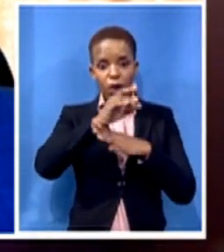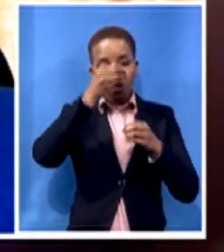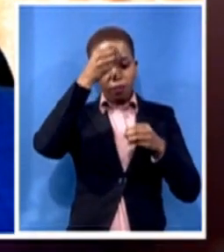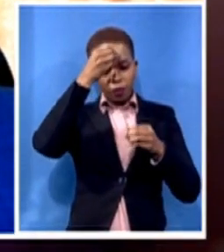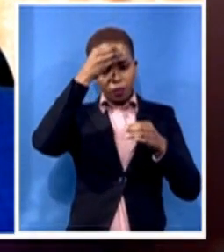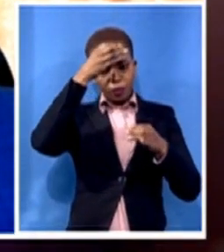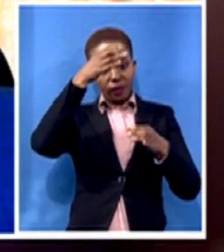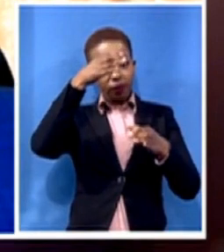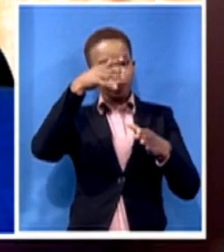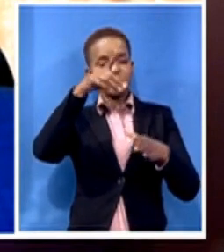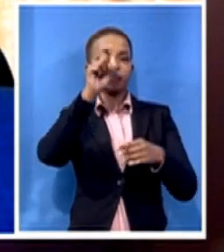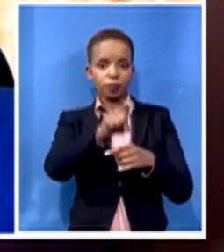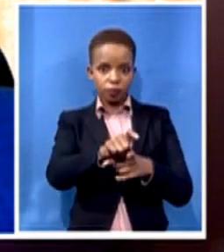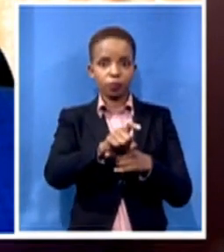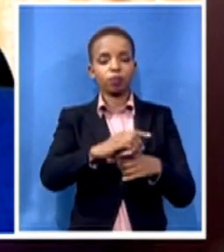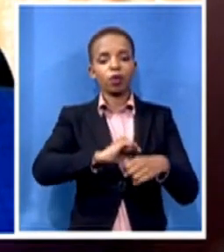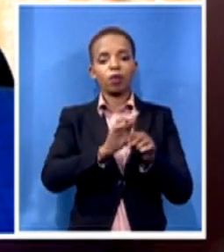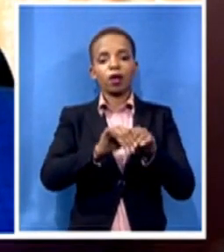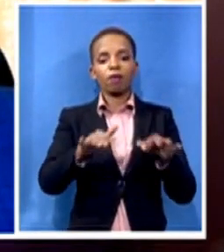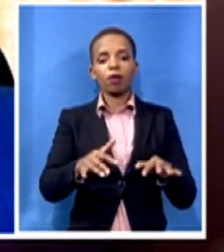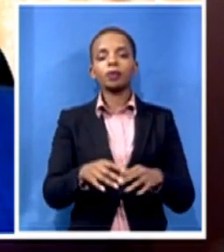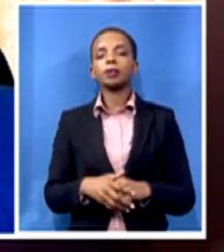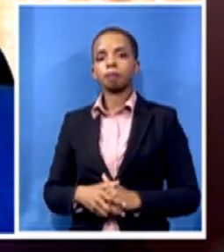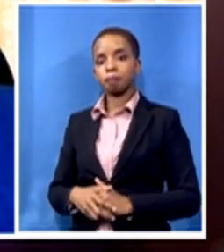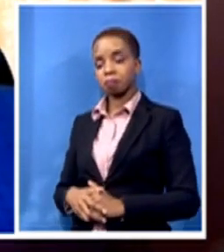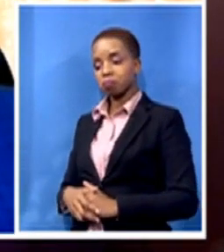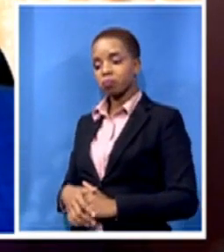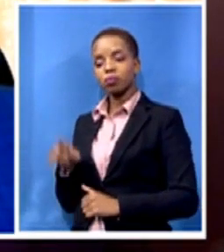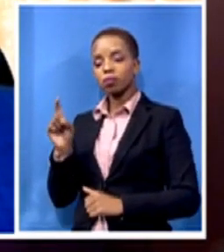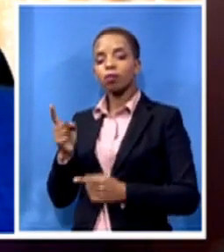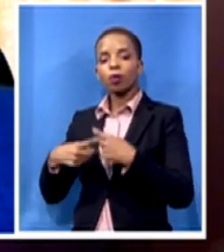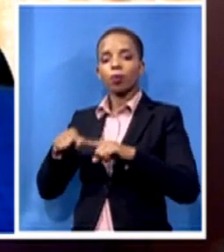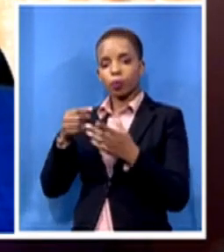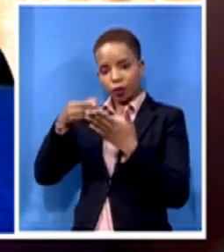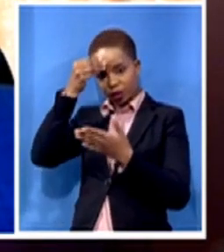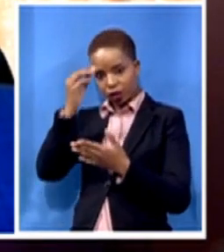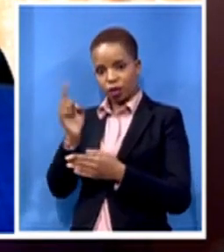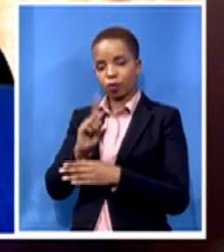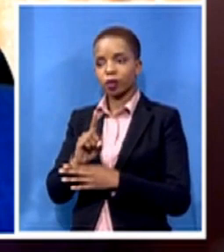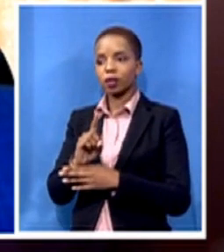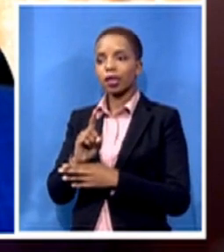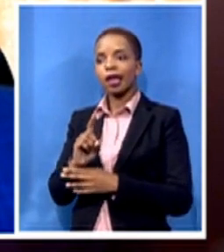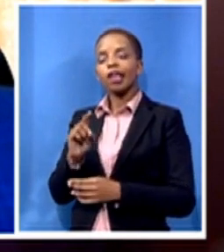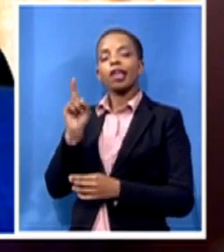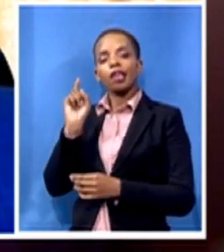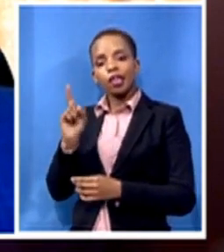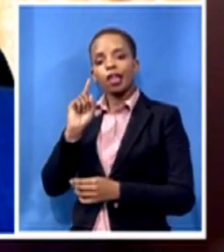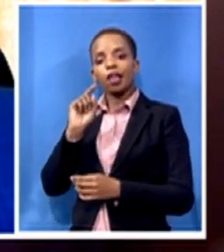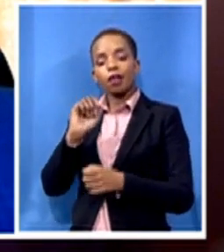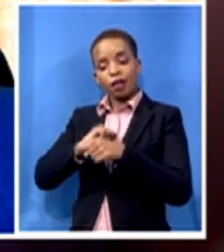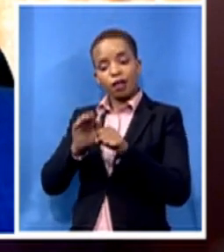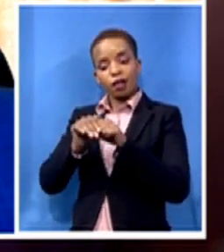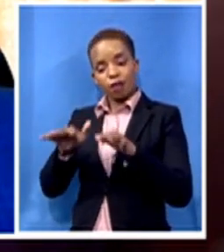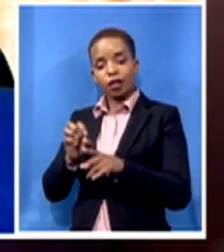to how this virus affects men and women differently? Reportedly, there's a new study that shows there's a